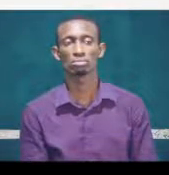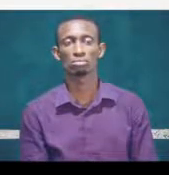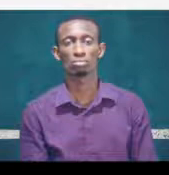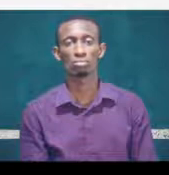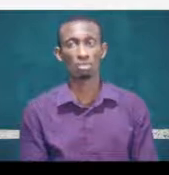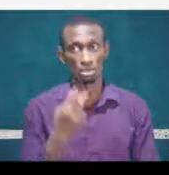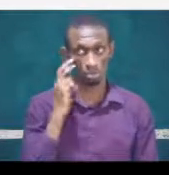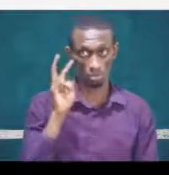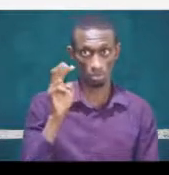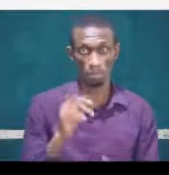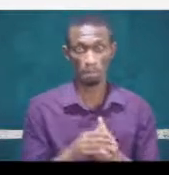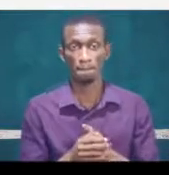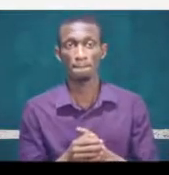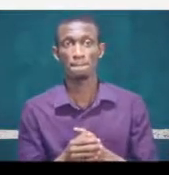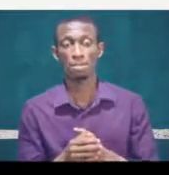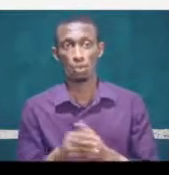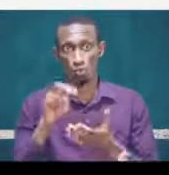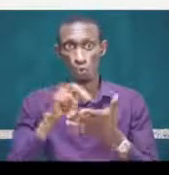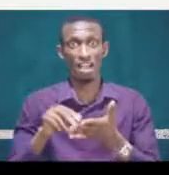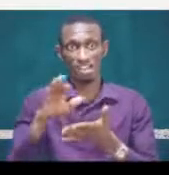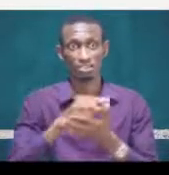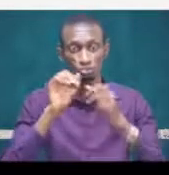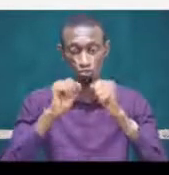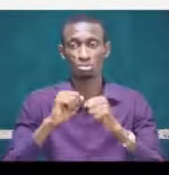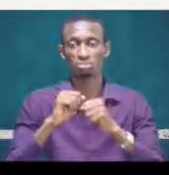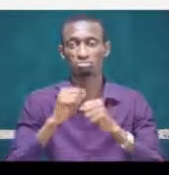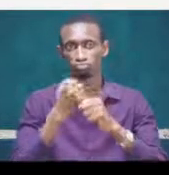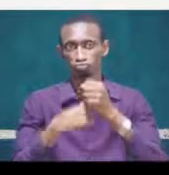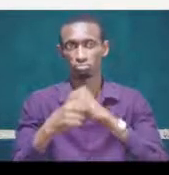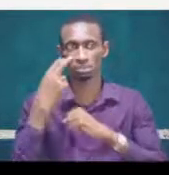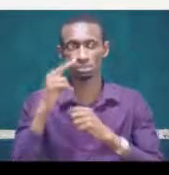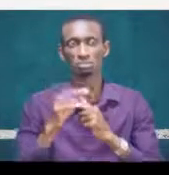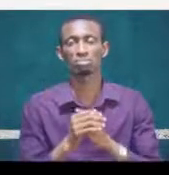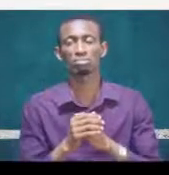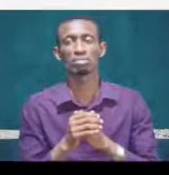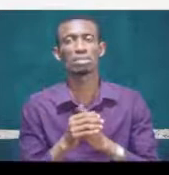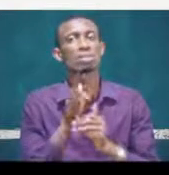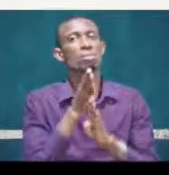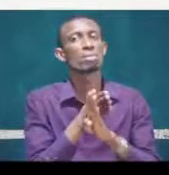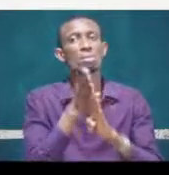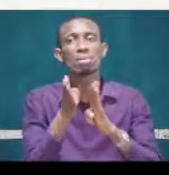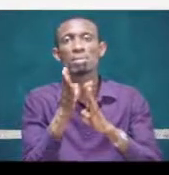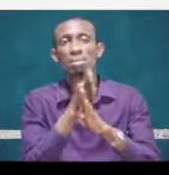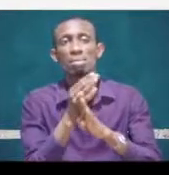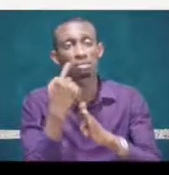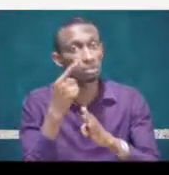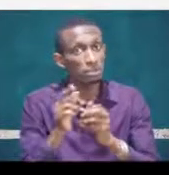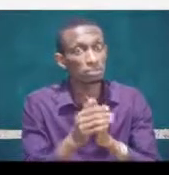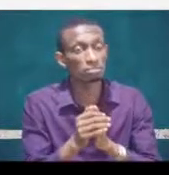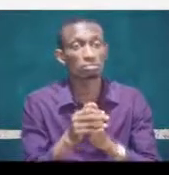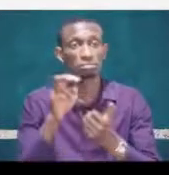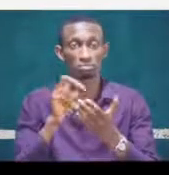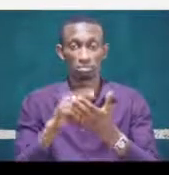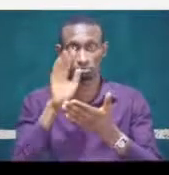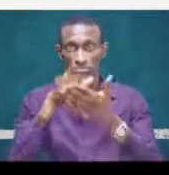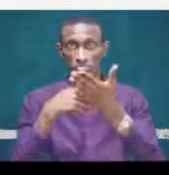That you are now should be in position to work out. We have the guidance, if we can go to the board and you focus